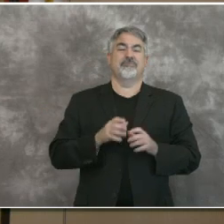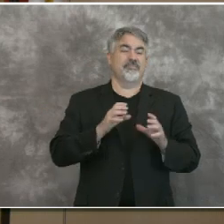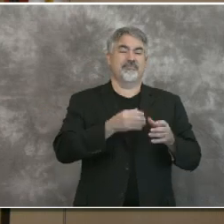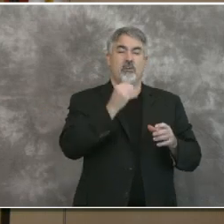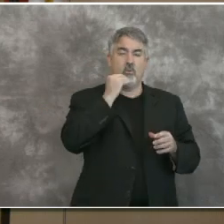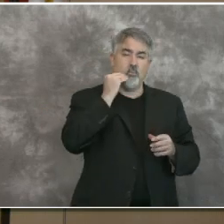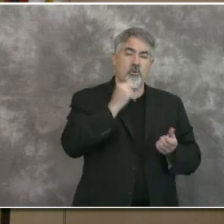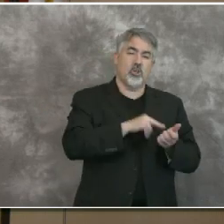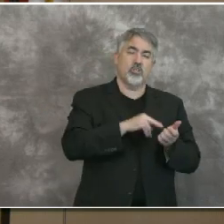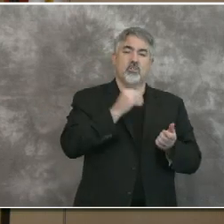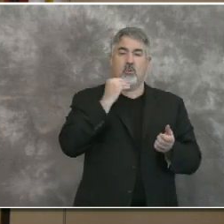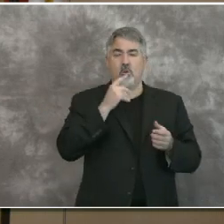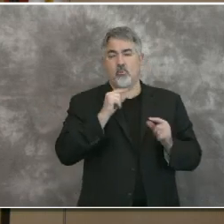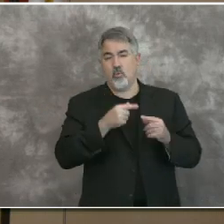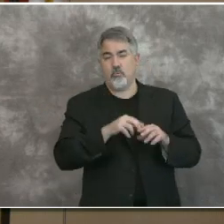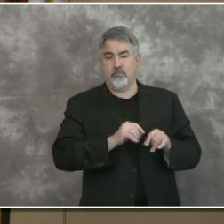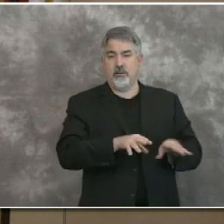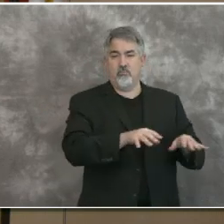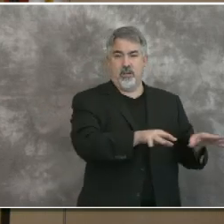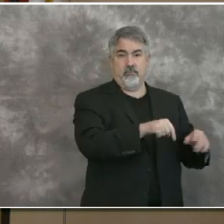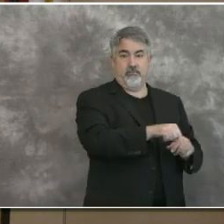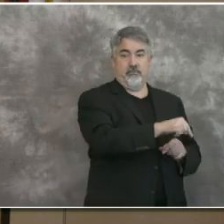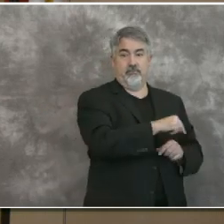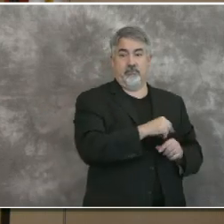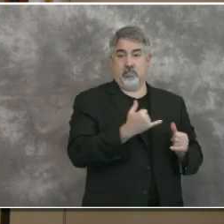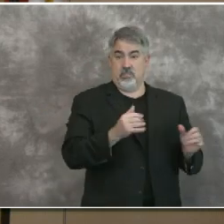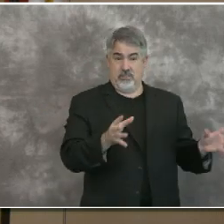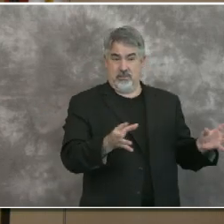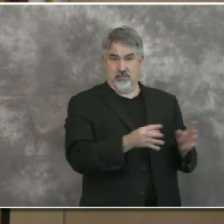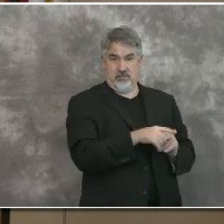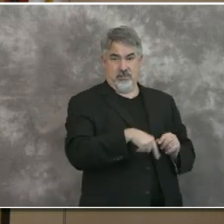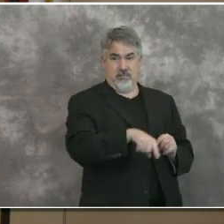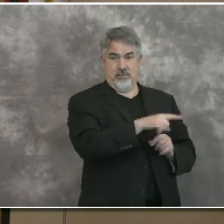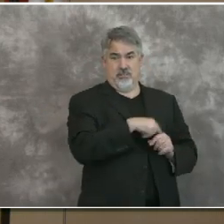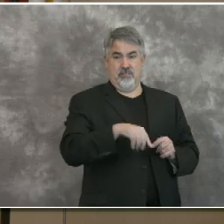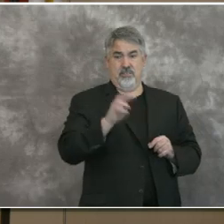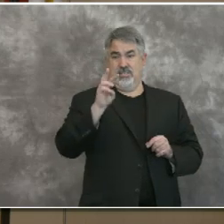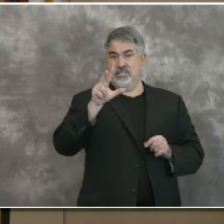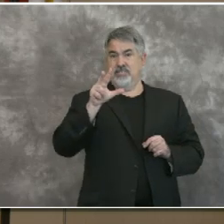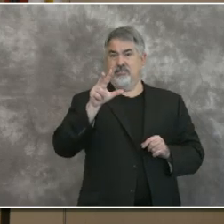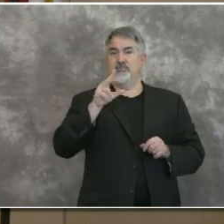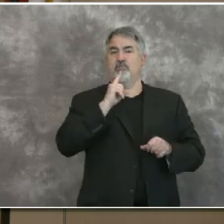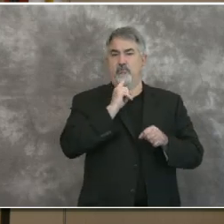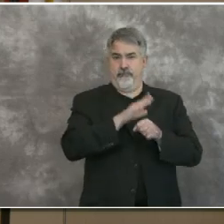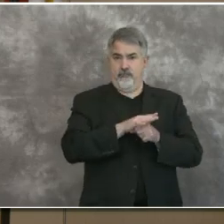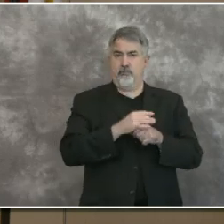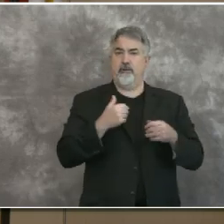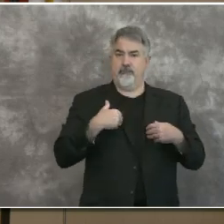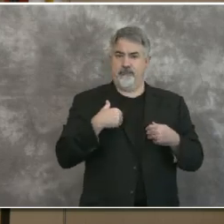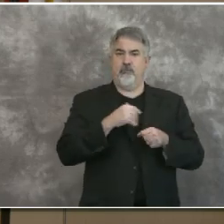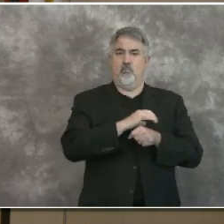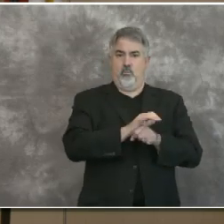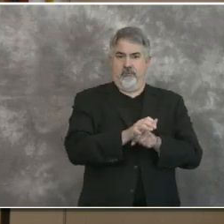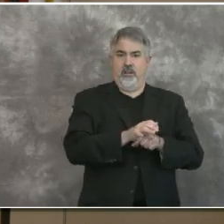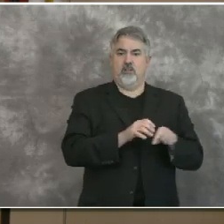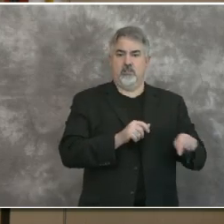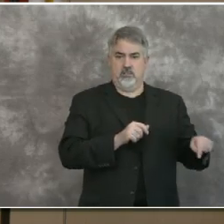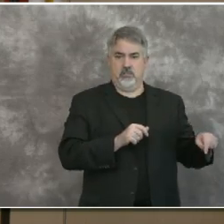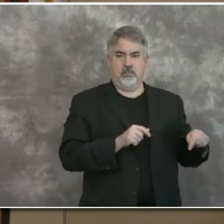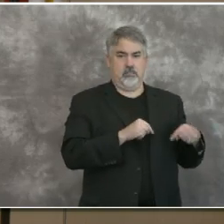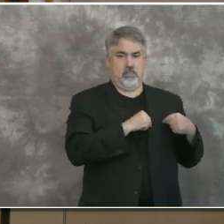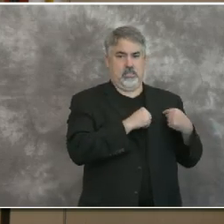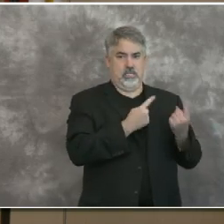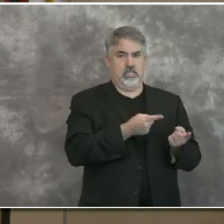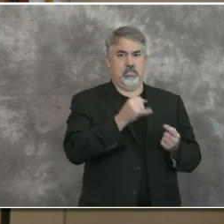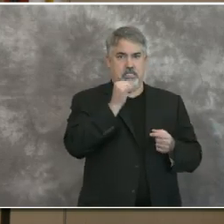settings, today we are reporting a cumulative total of 63 confirmed active outbreaks reported since yesterday.